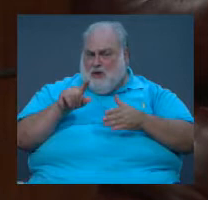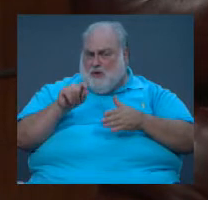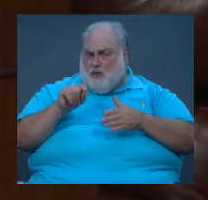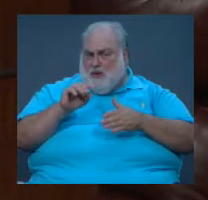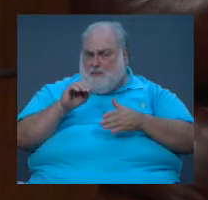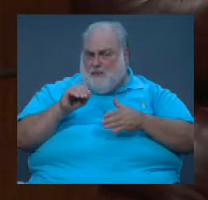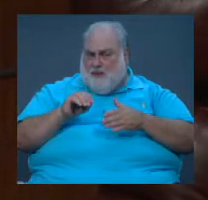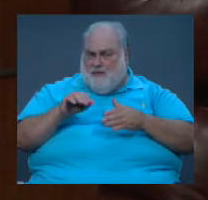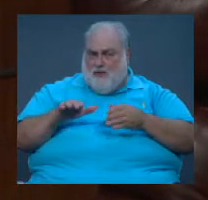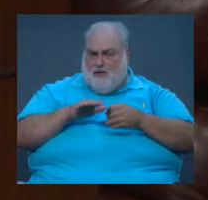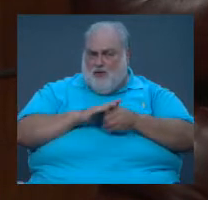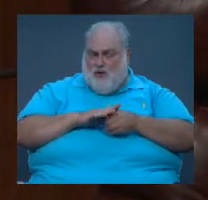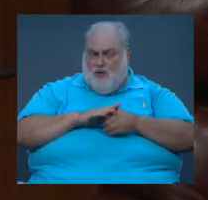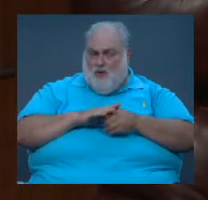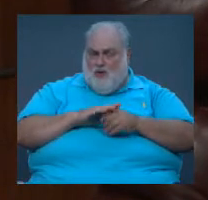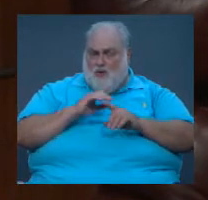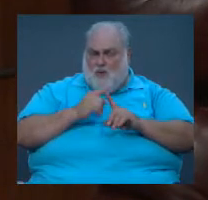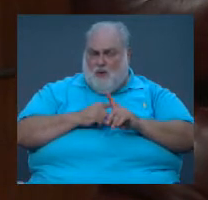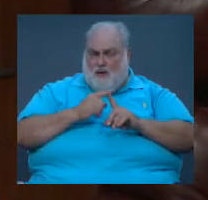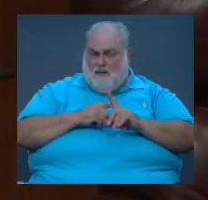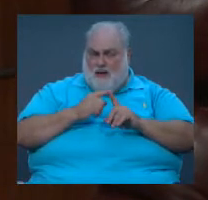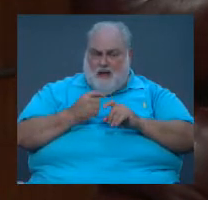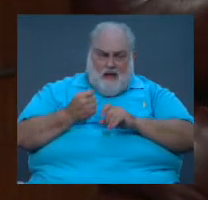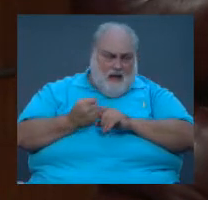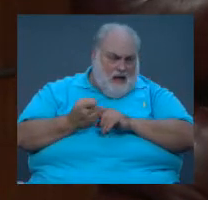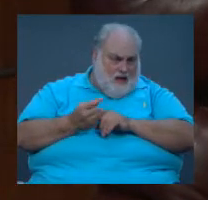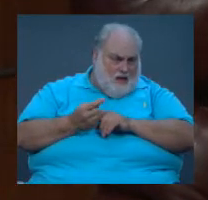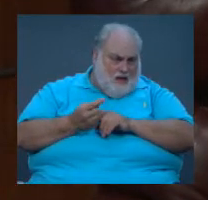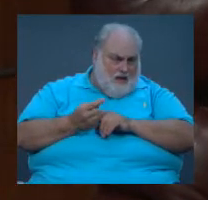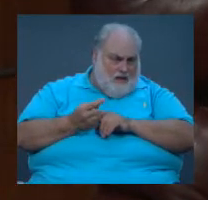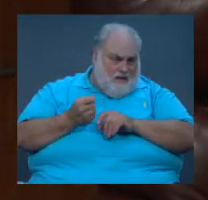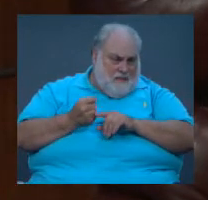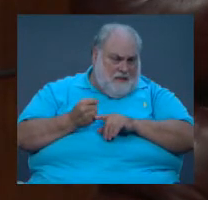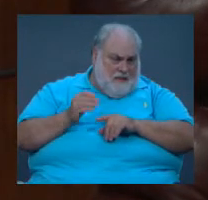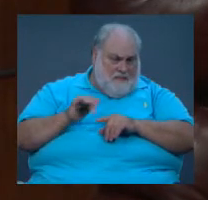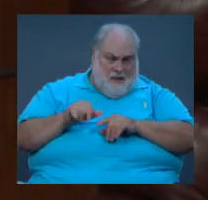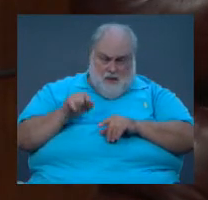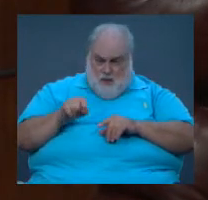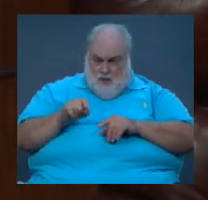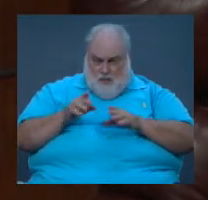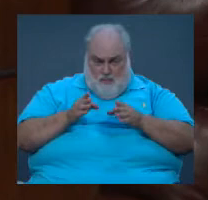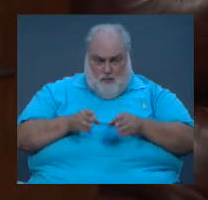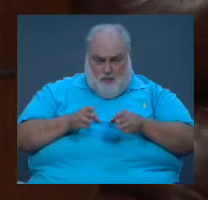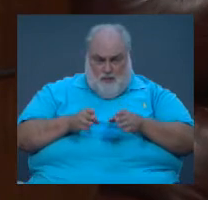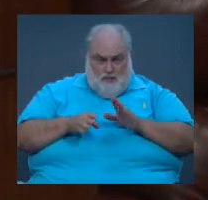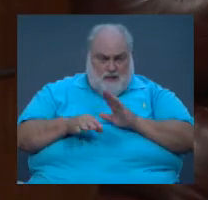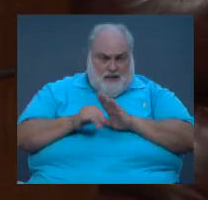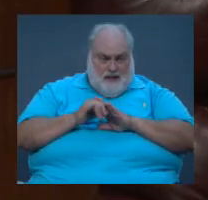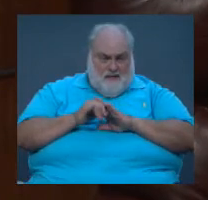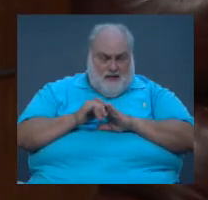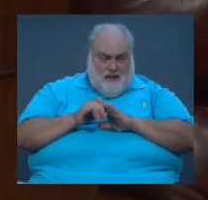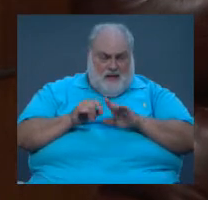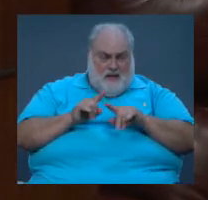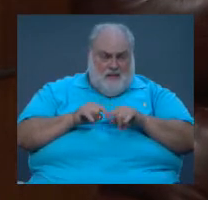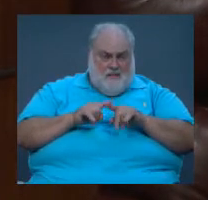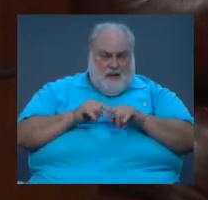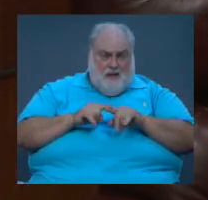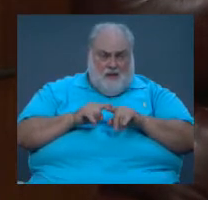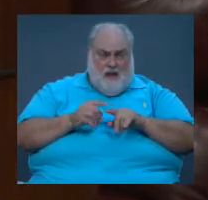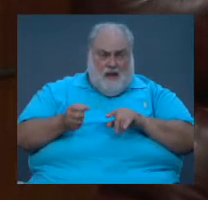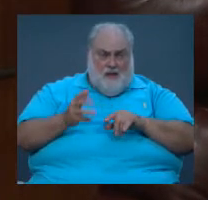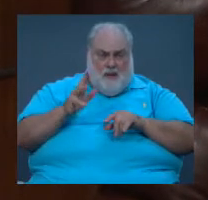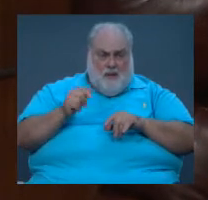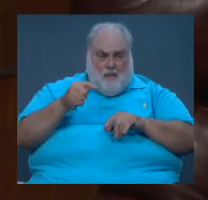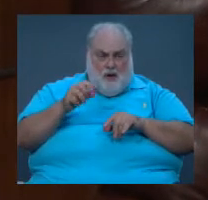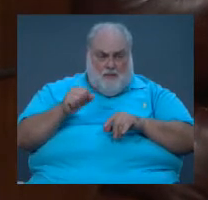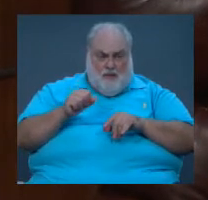total registered rental units annually as selected by you or your designee based upon the units and complexes